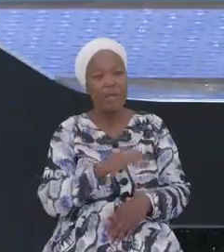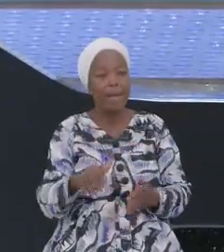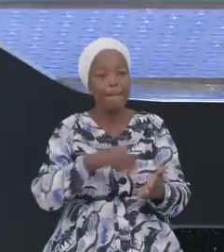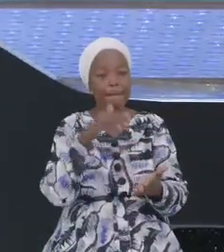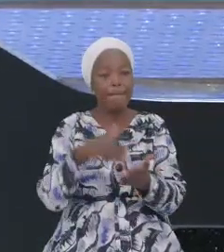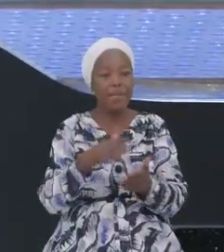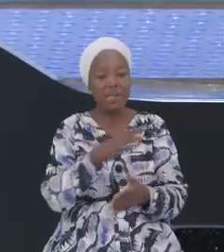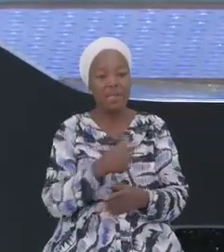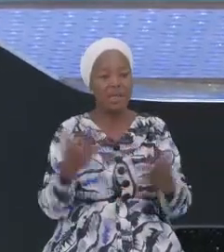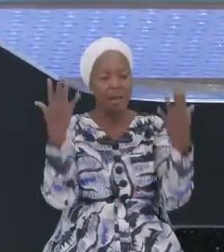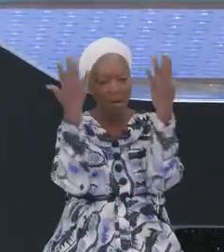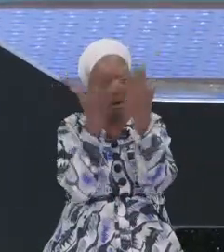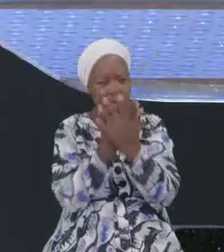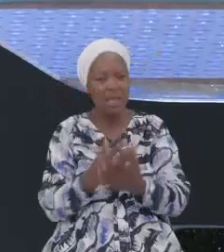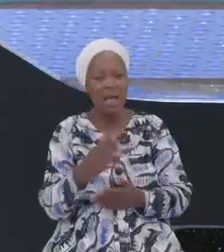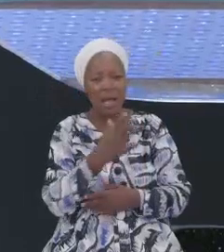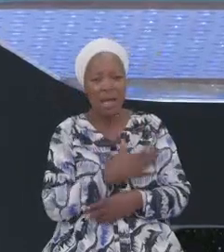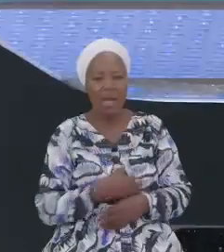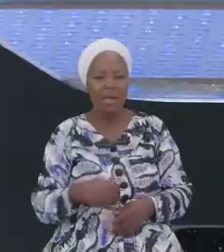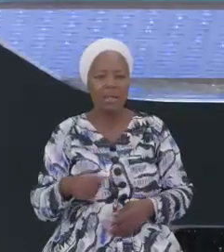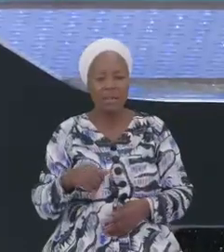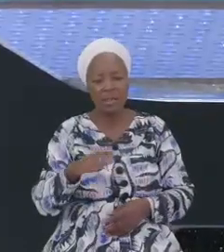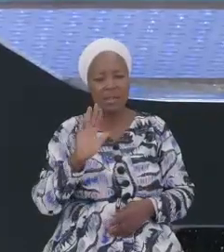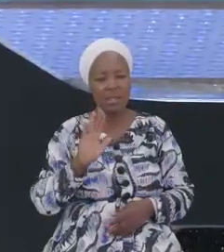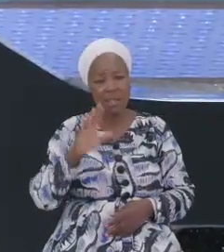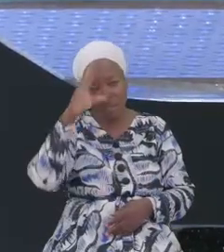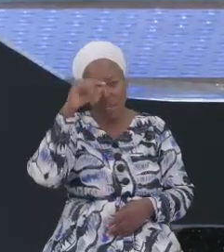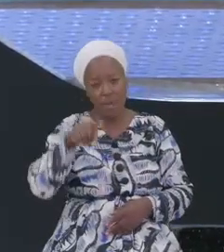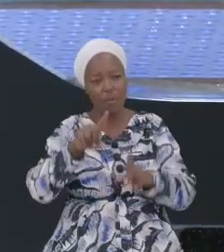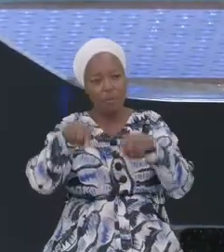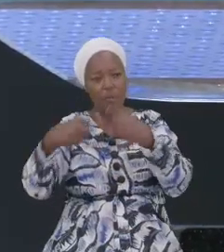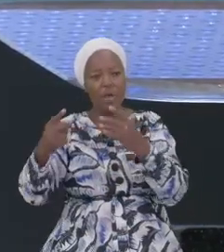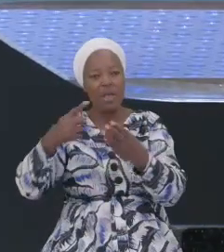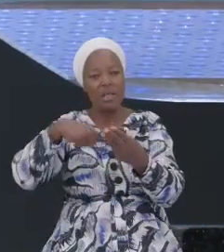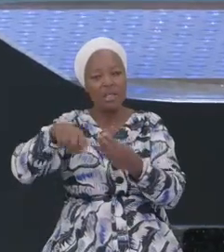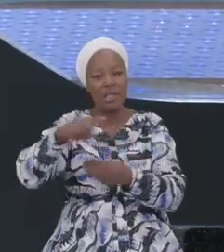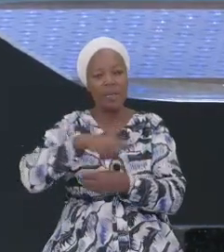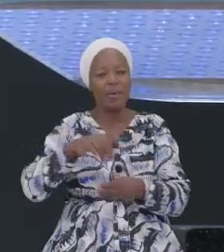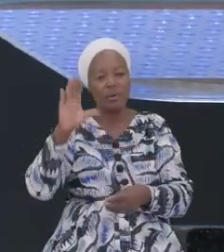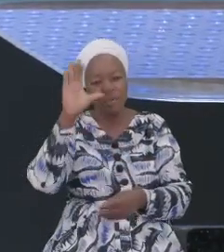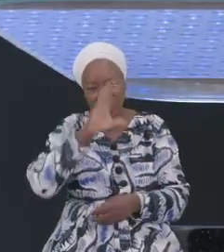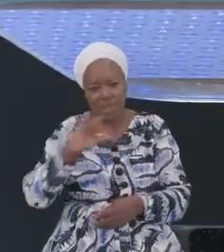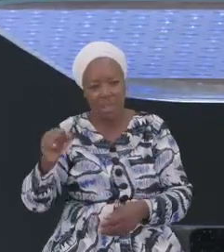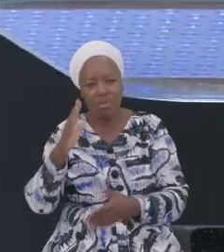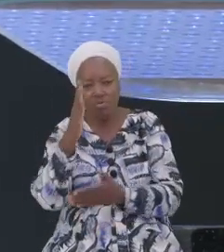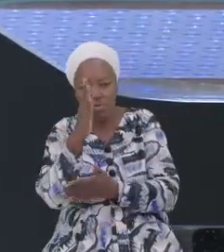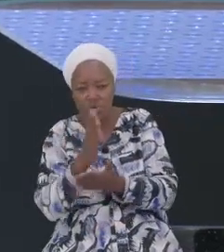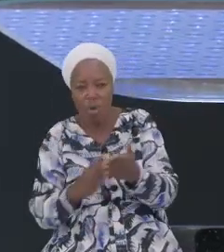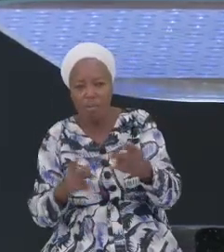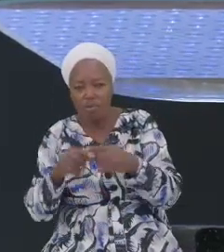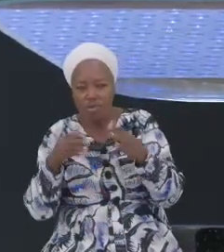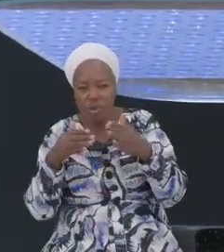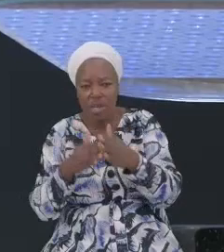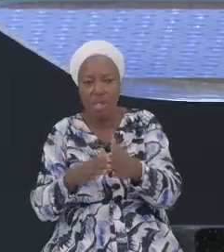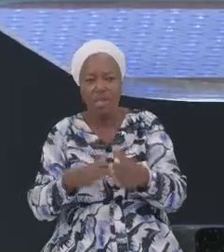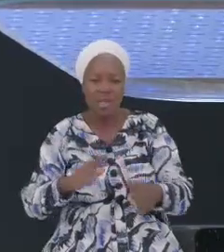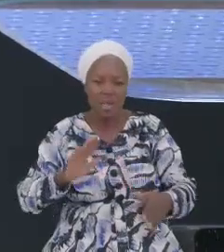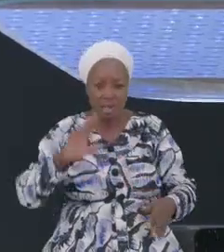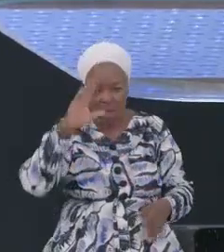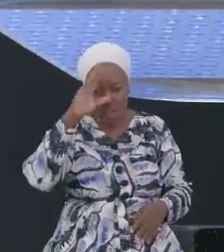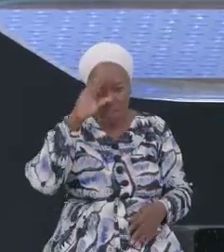darkness, and he went about seeking some to lead